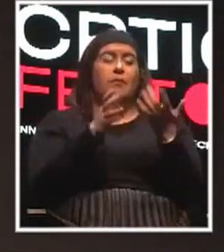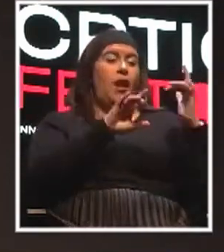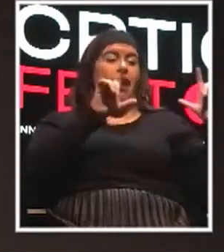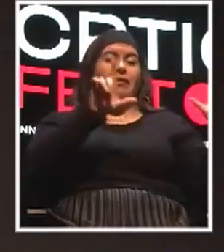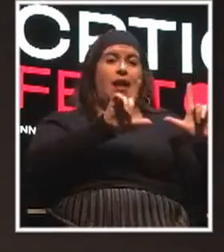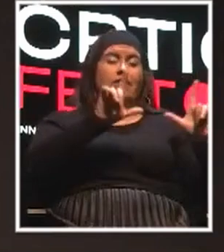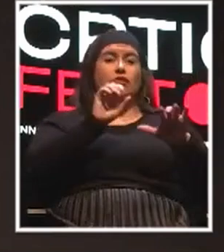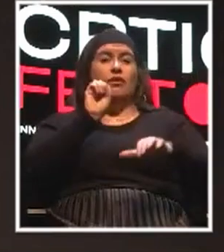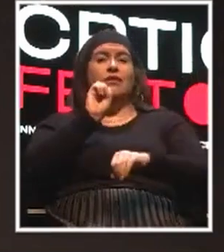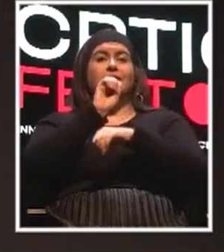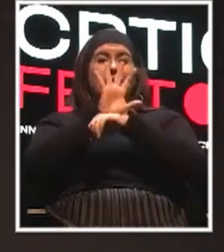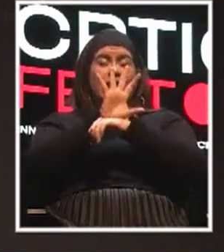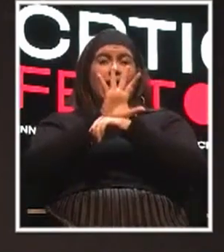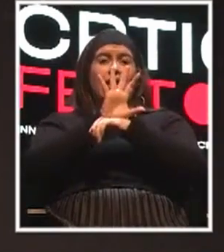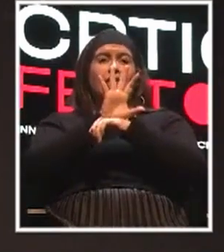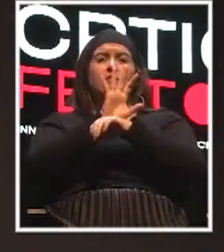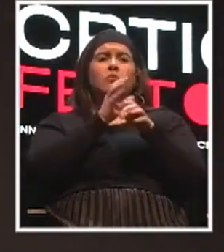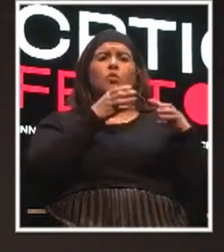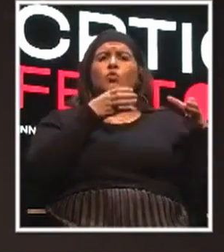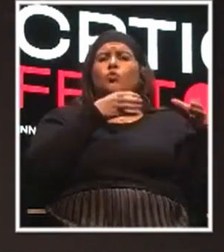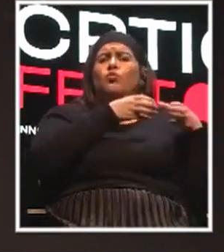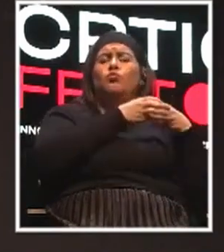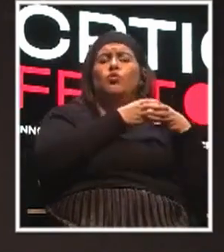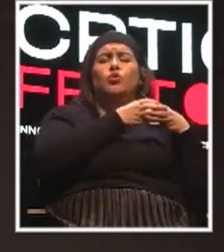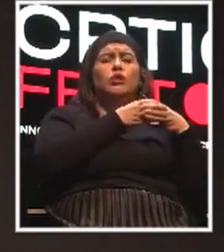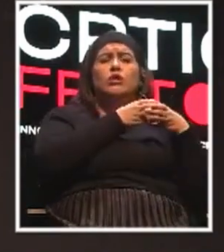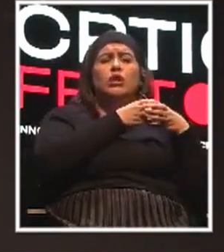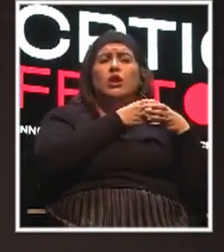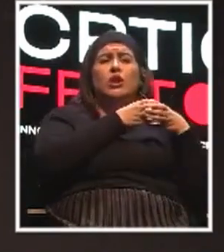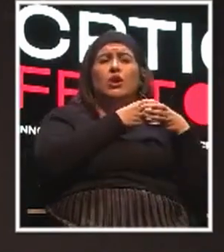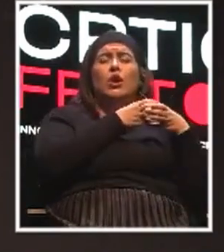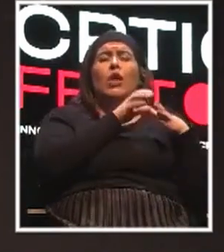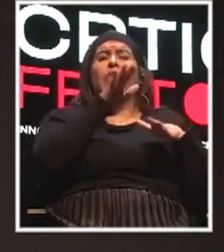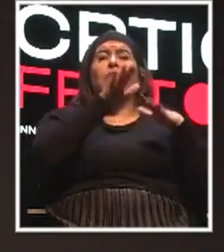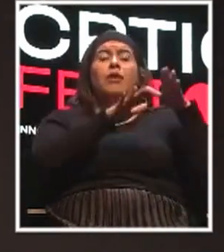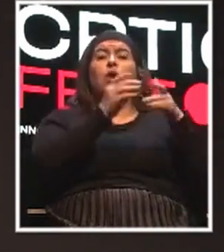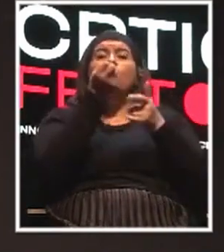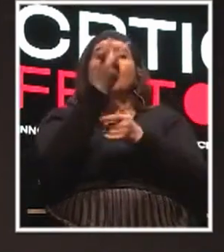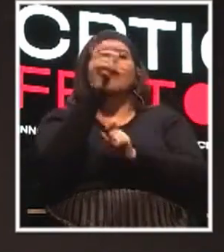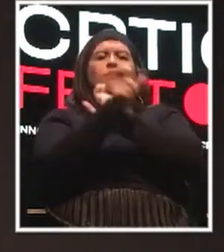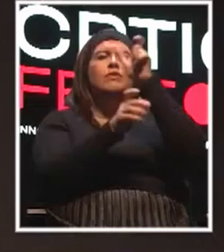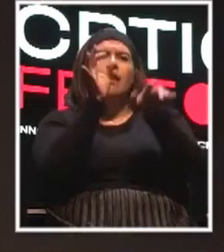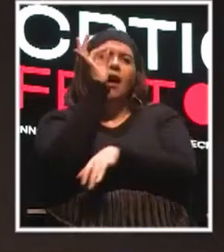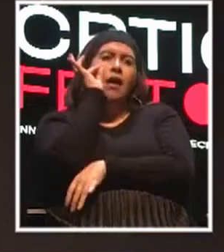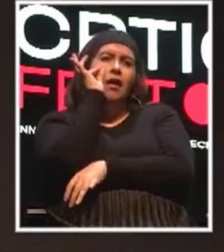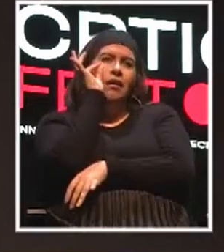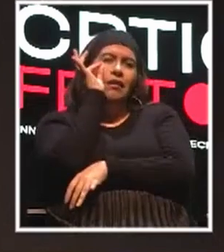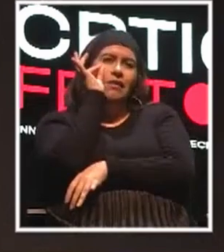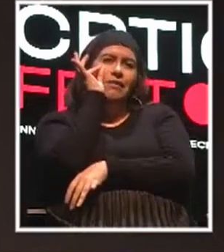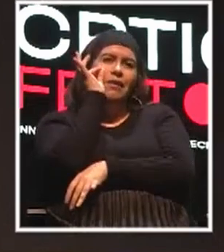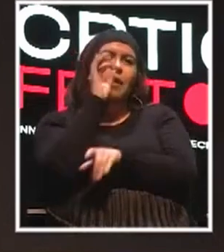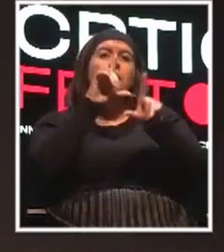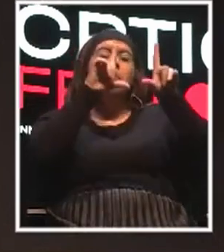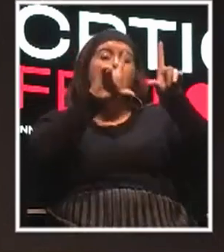markets that depend on eyeballs, viewers, advertisers, less people watch, less